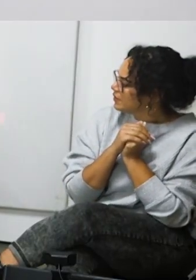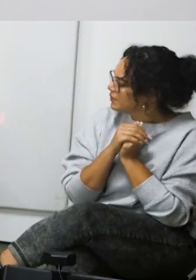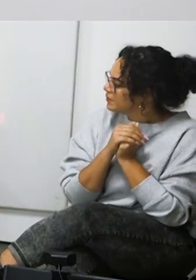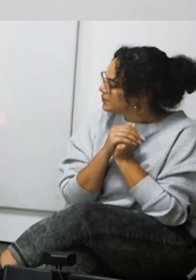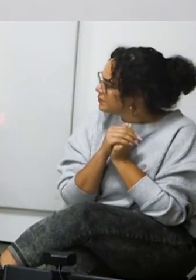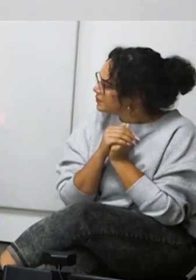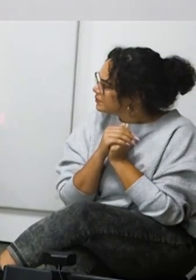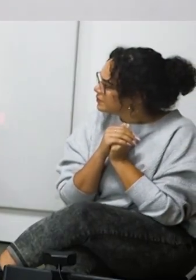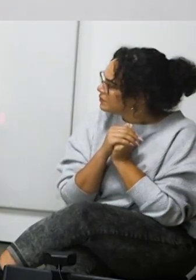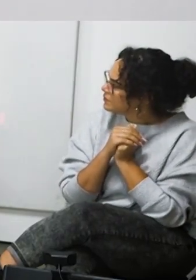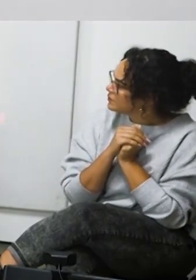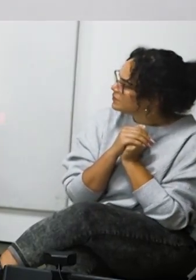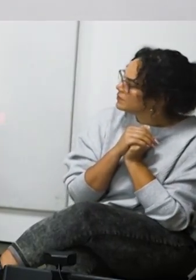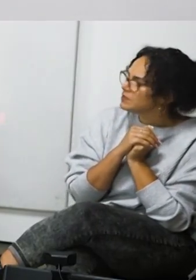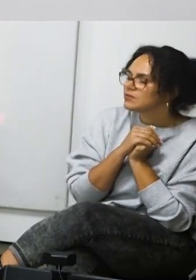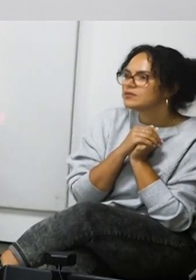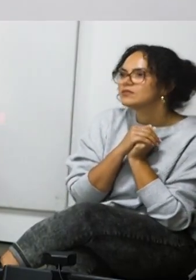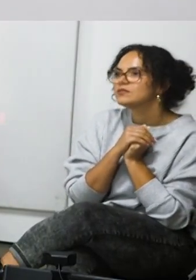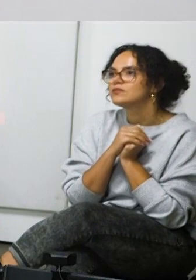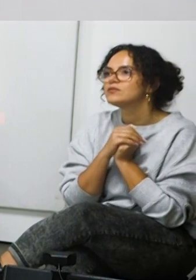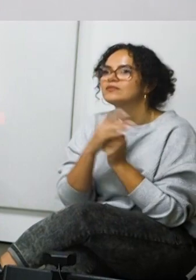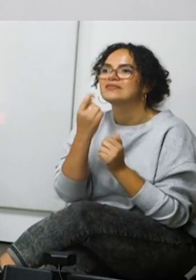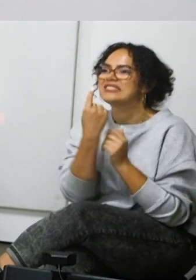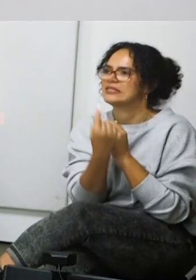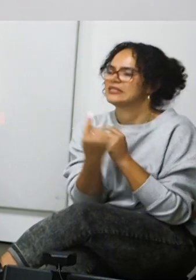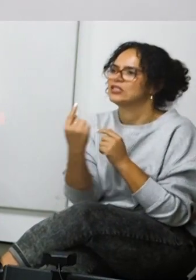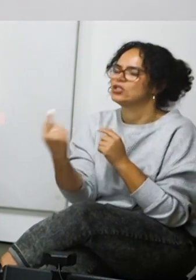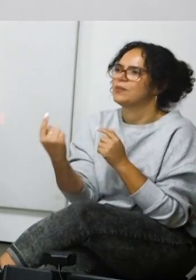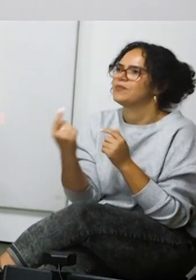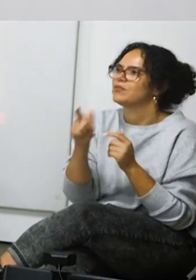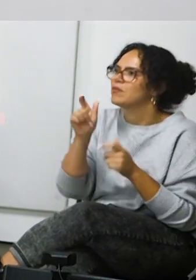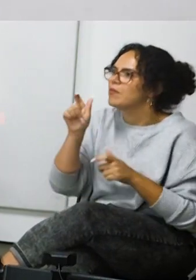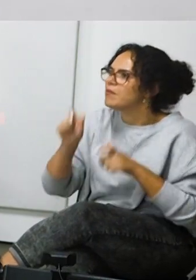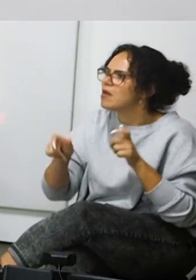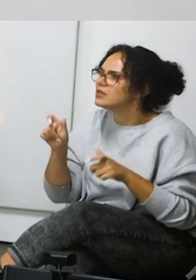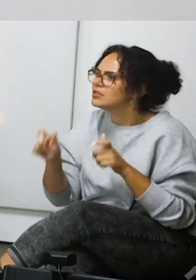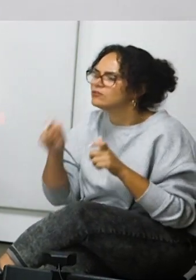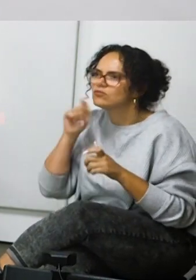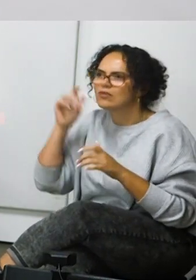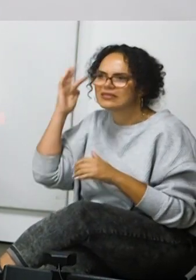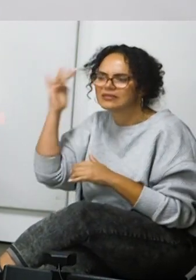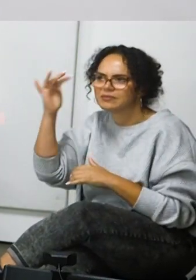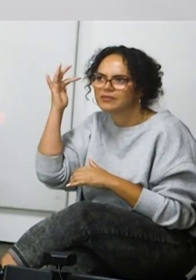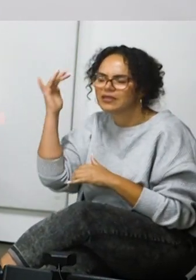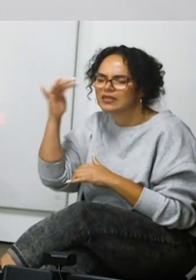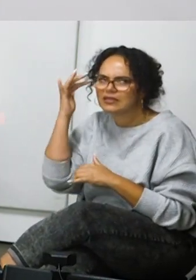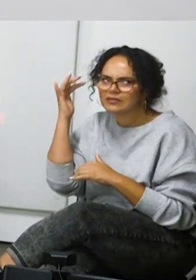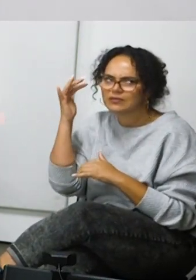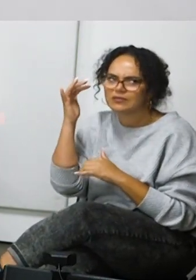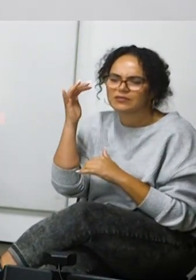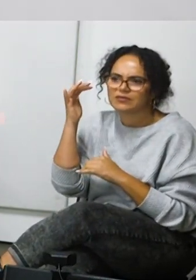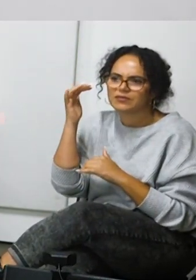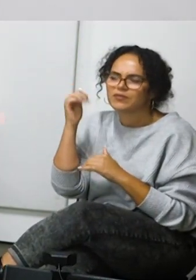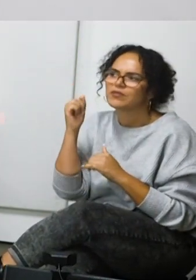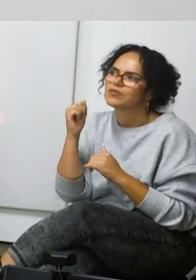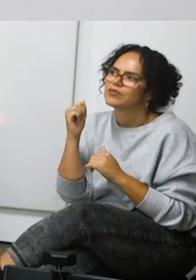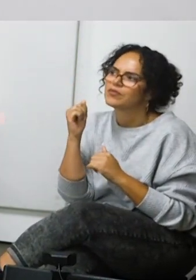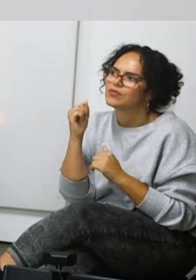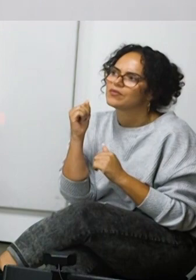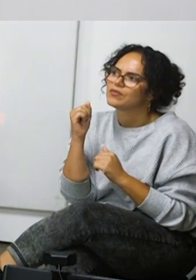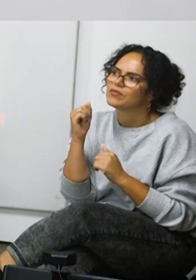we've seen how each person is already starting to speculate on the types of futures we want to see come into being, and sometimes this idea of